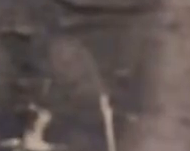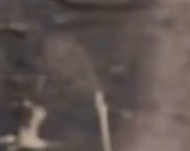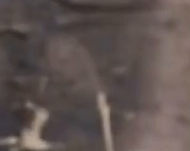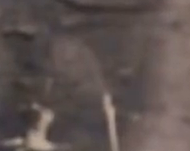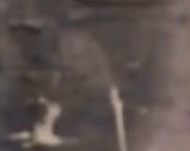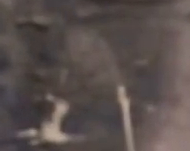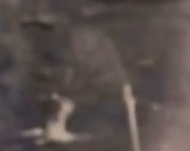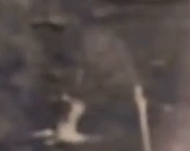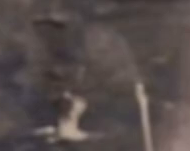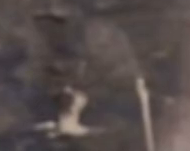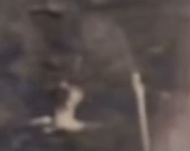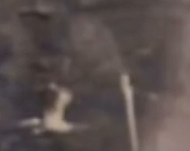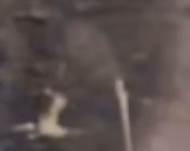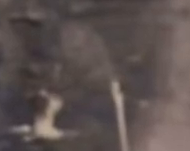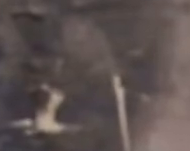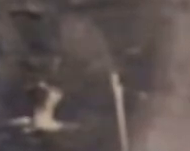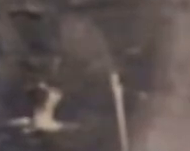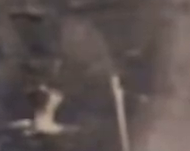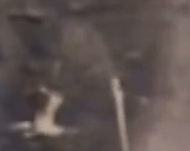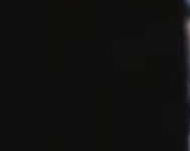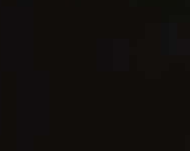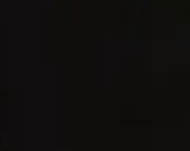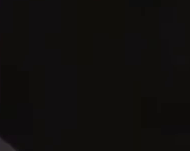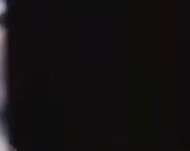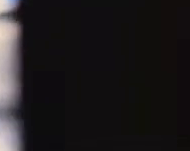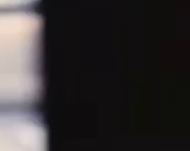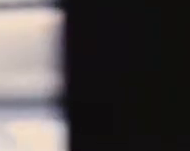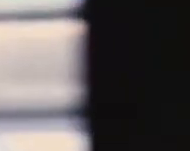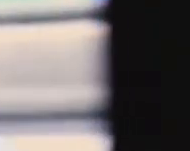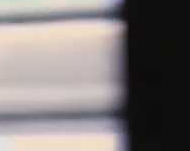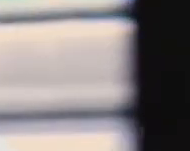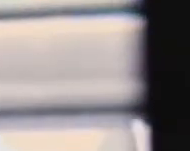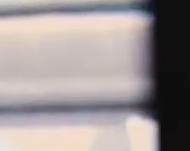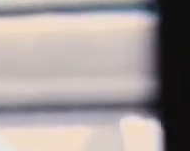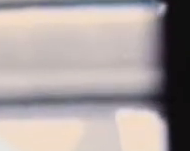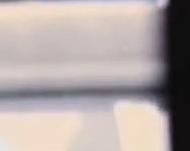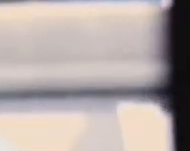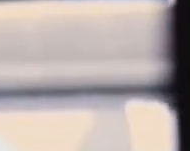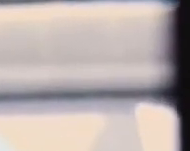Sasa nimekuwa marafiki na Equity Bank kabisa.